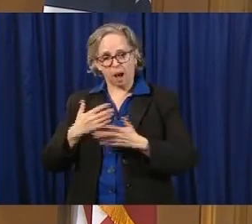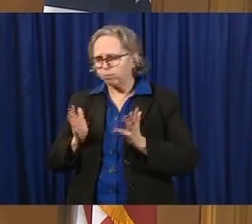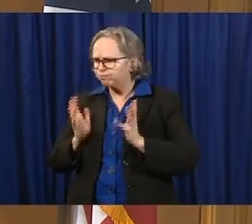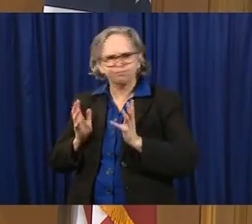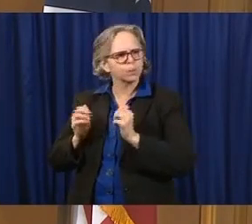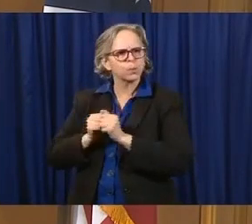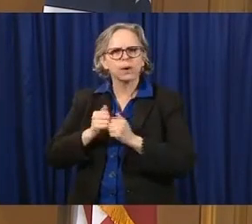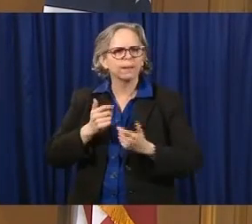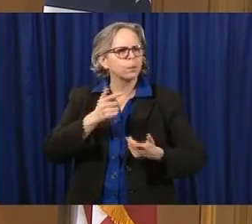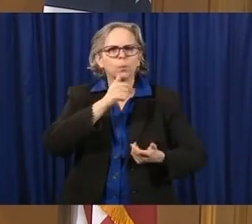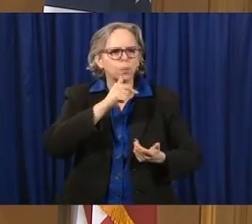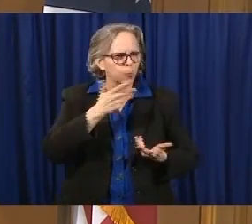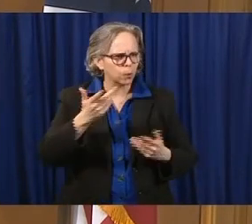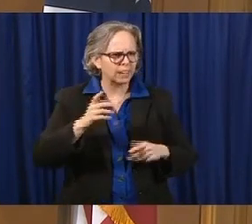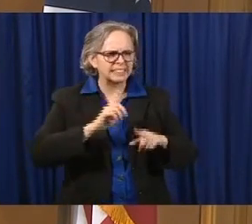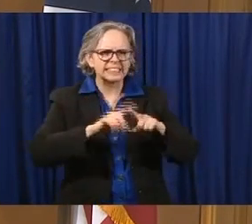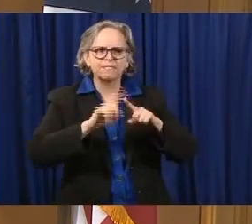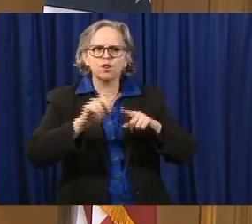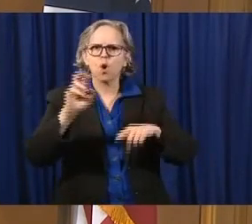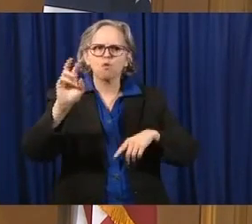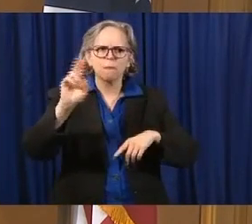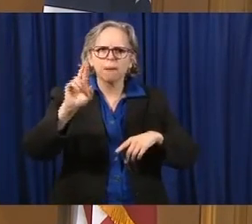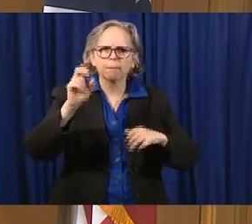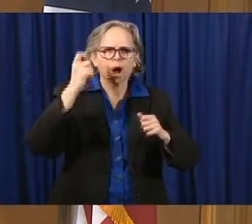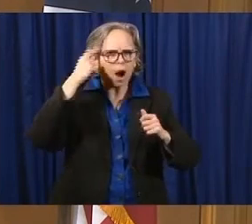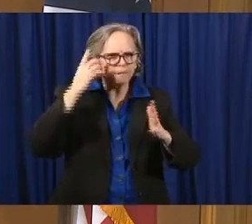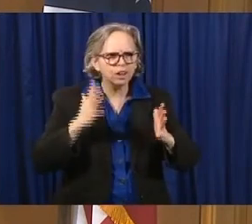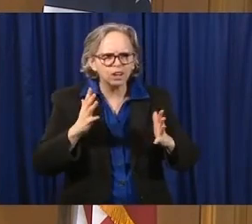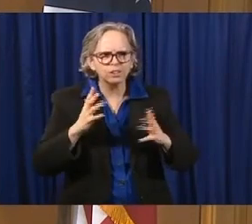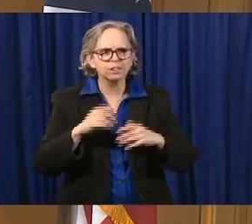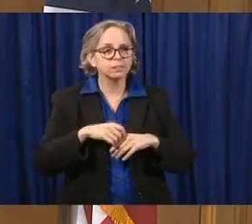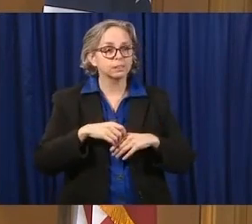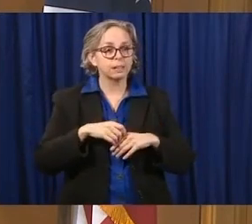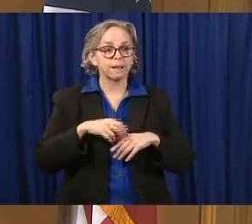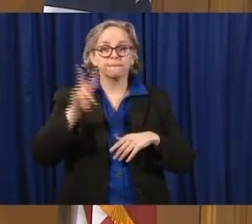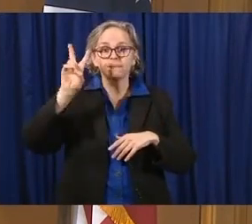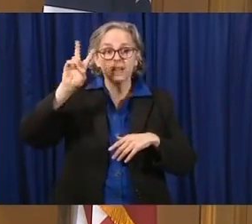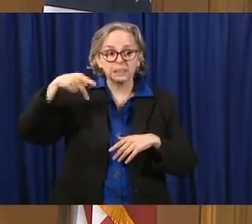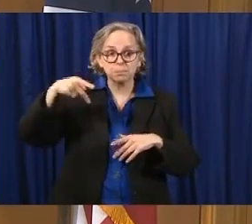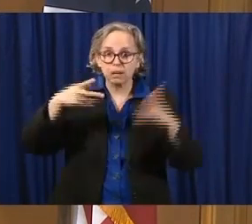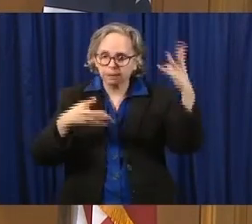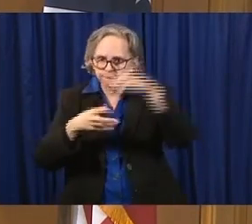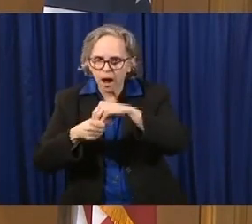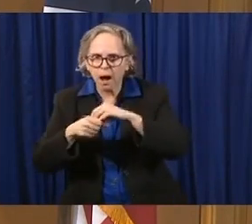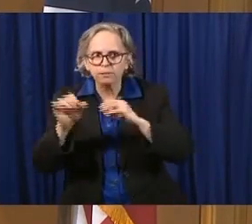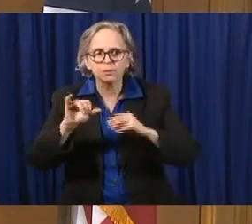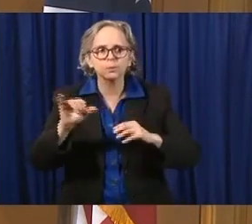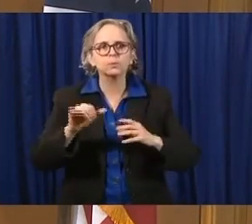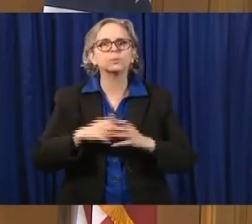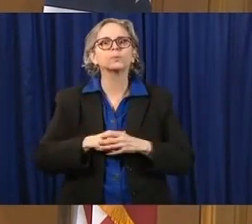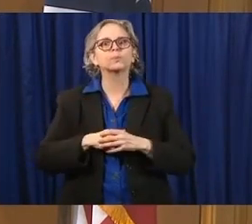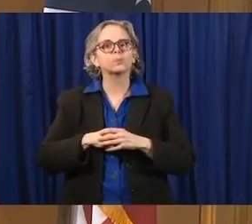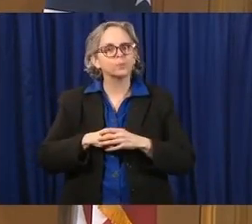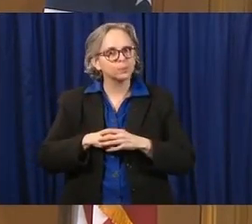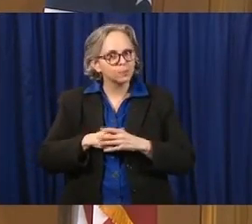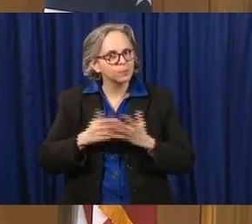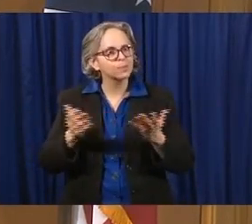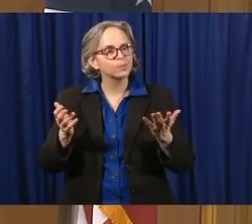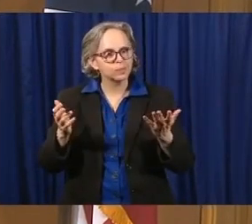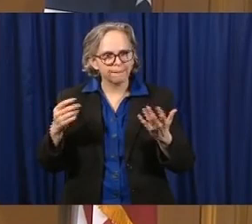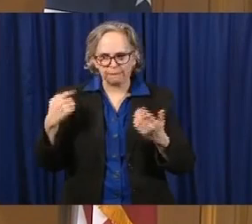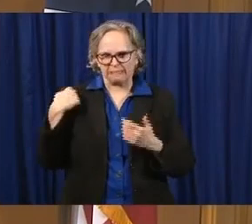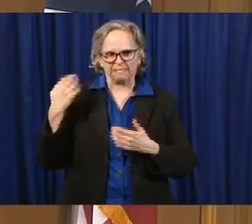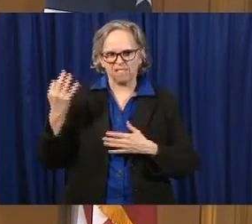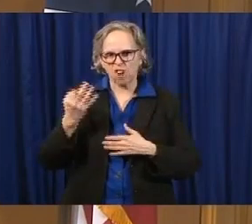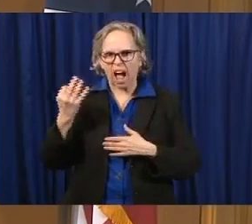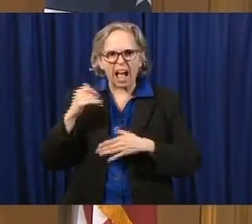Republican governors. You know, I was on a call with the vice president, with all the governors. Last Friday night, I